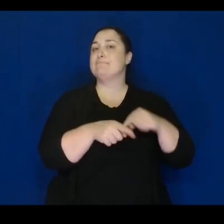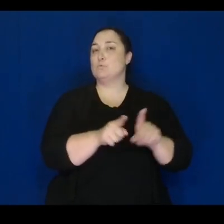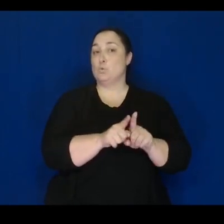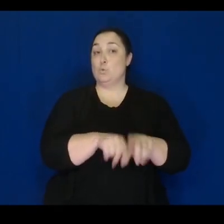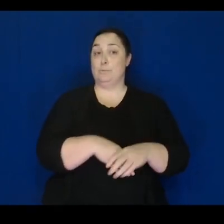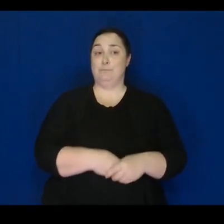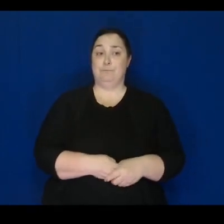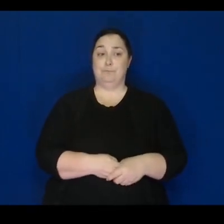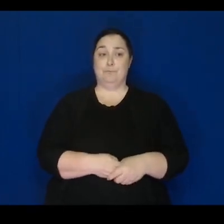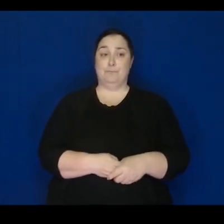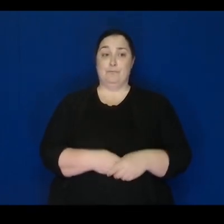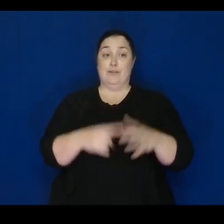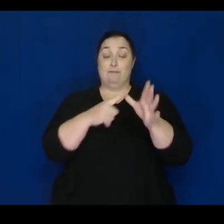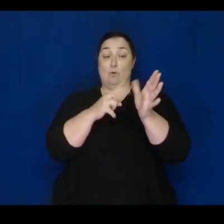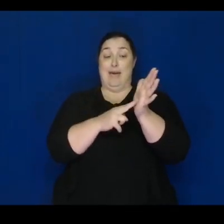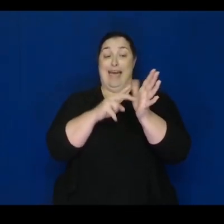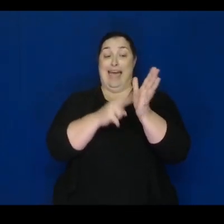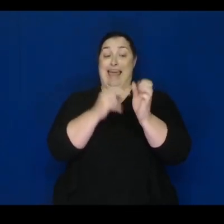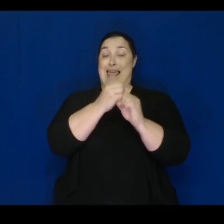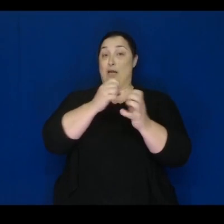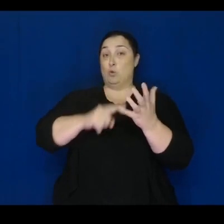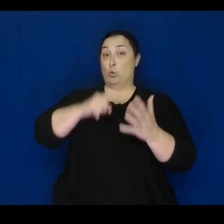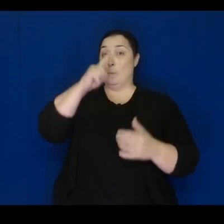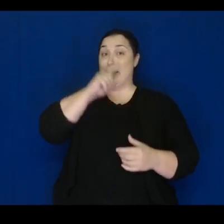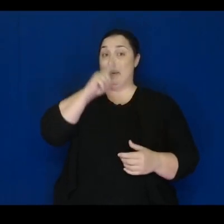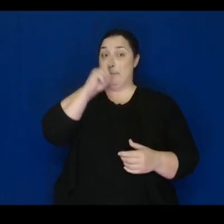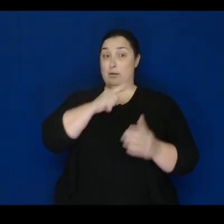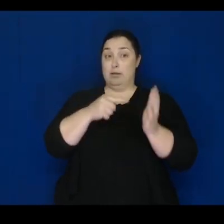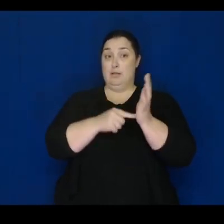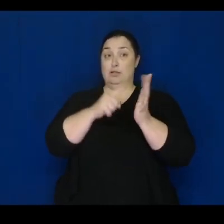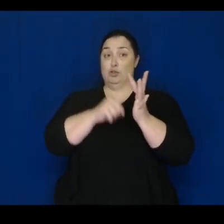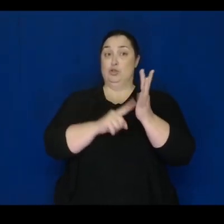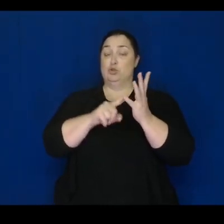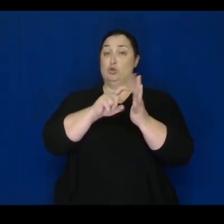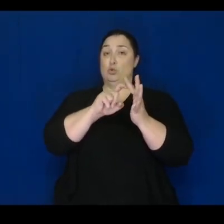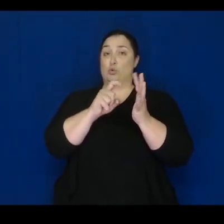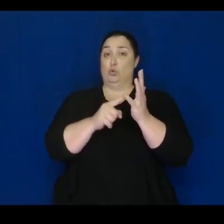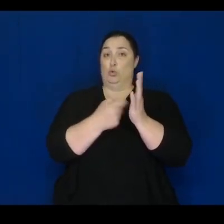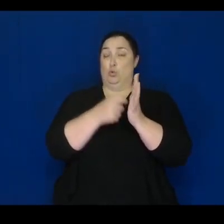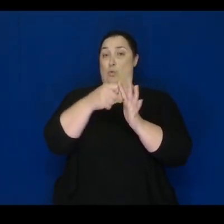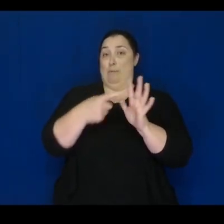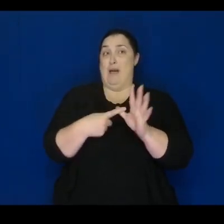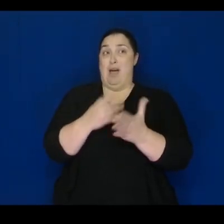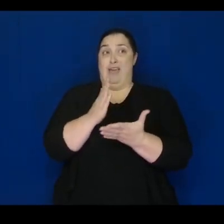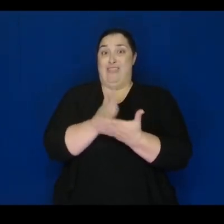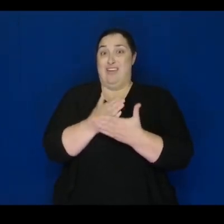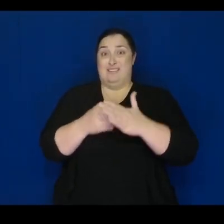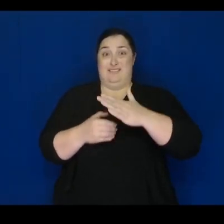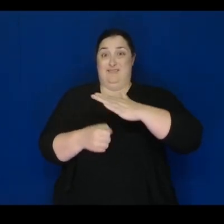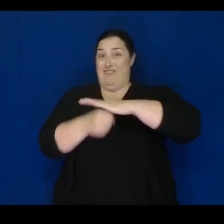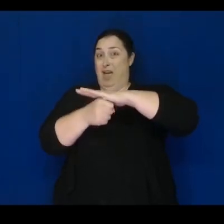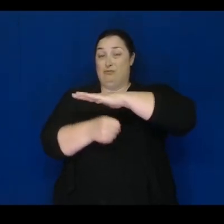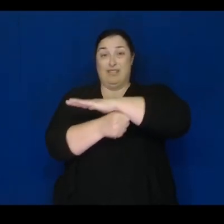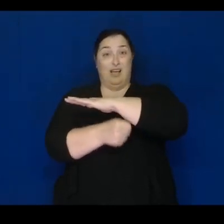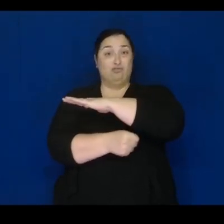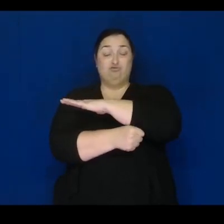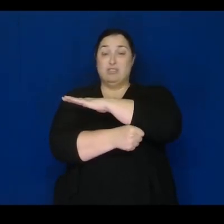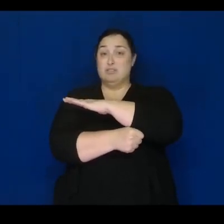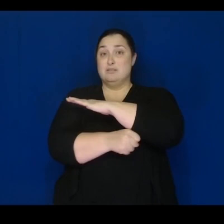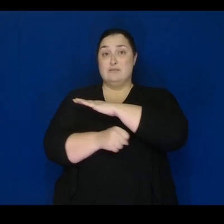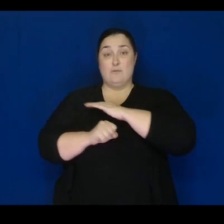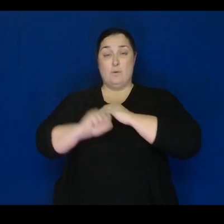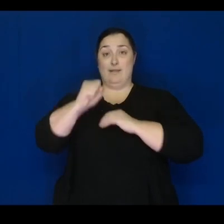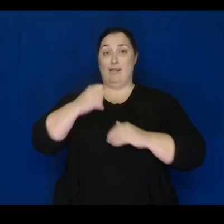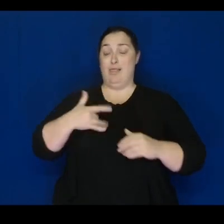really revolves around chukulpa, the cultural underpinnings of their society, of life and rebirth, and it's vital